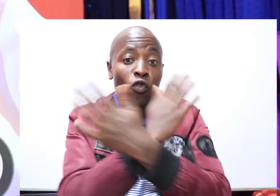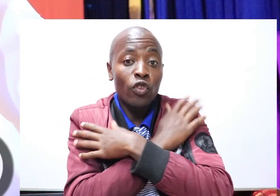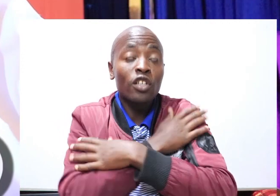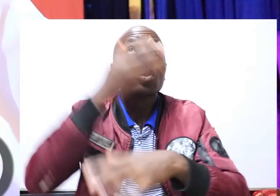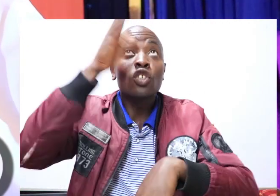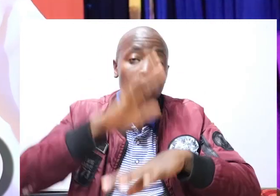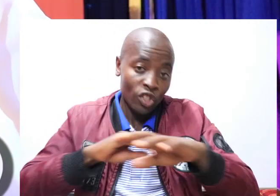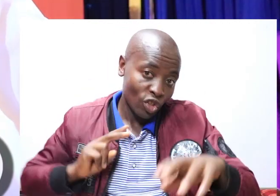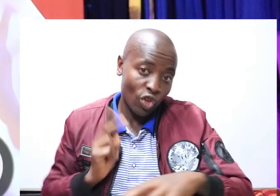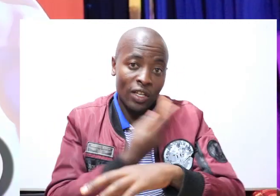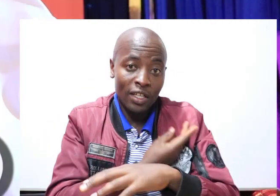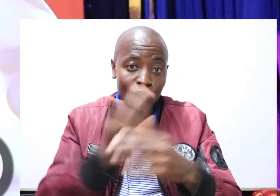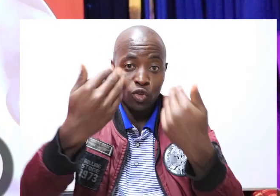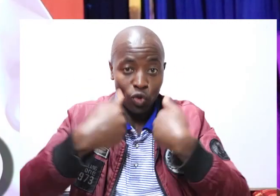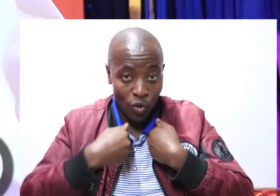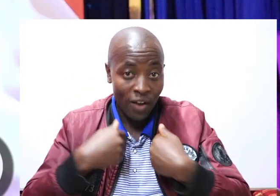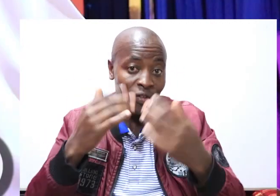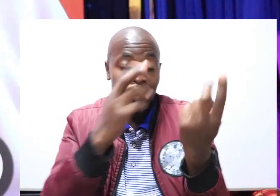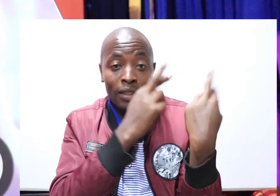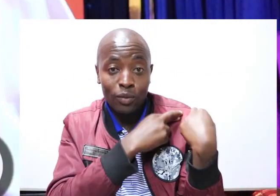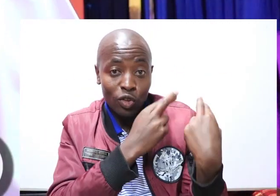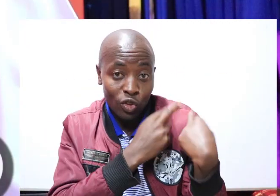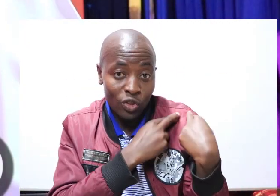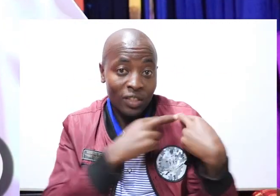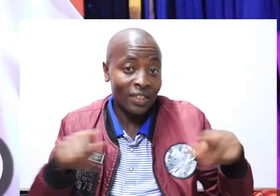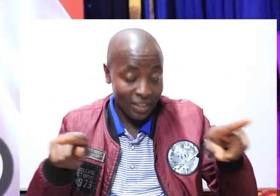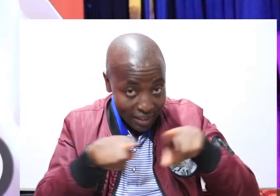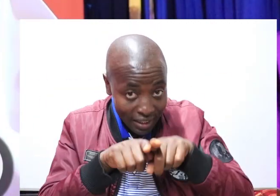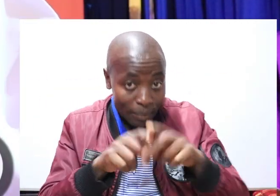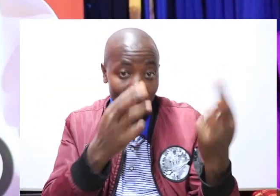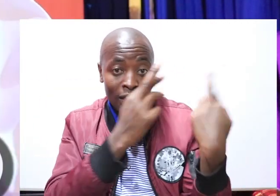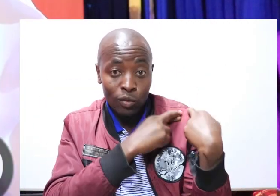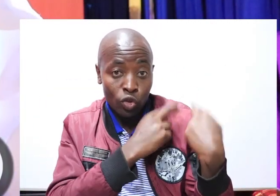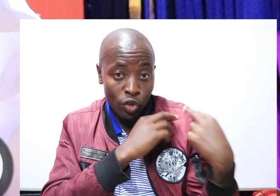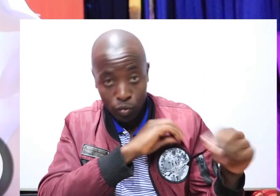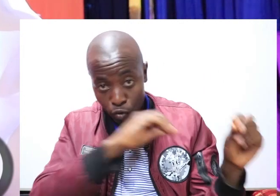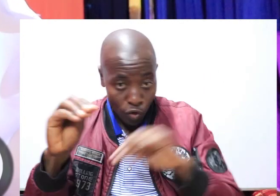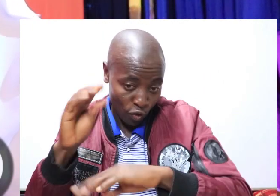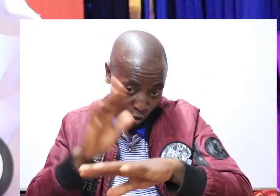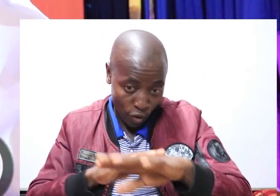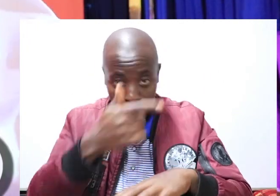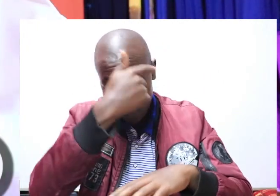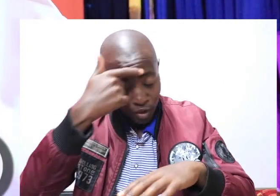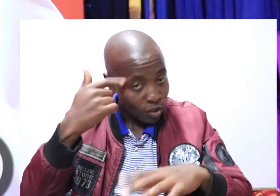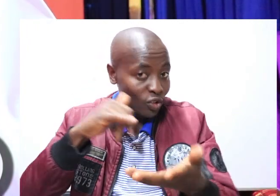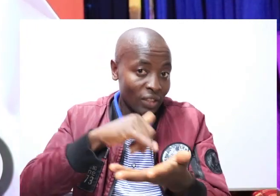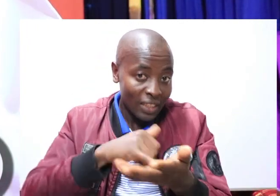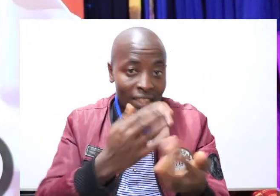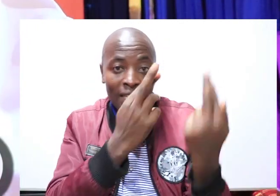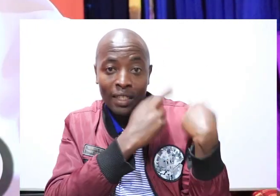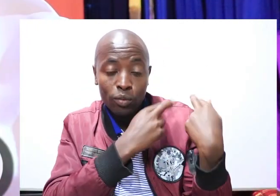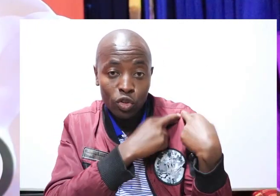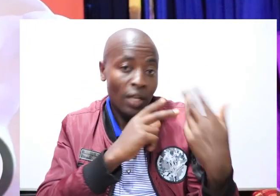God is calling us to take this mantle, to take this responsibility and move forward, because it is a